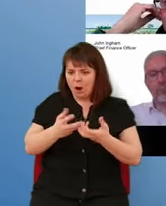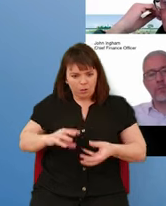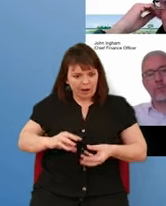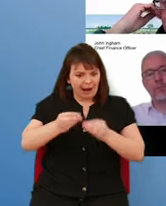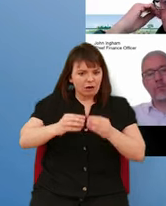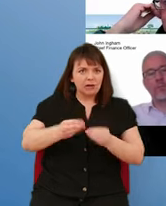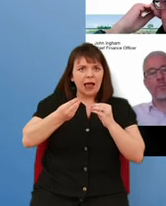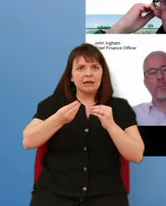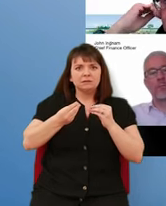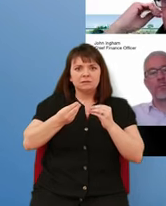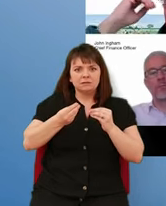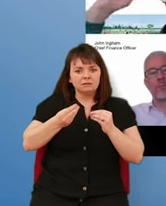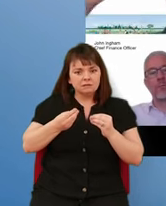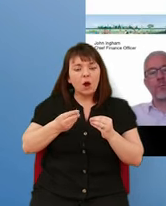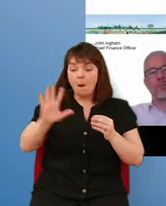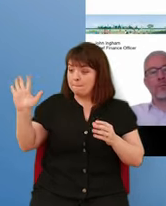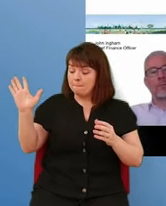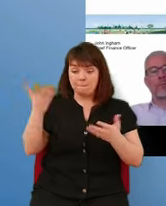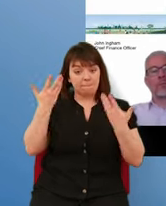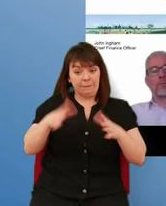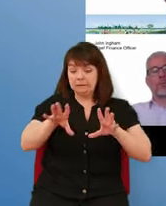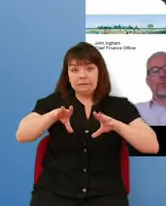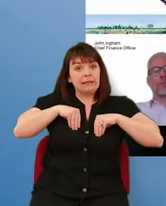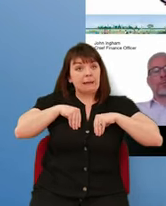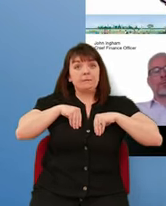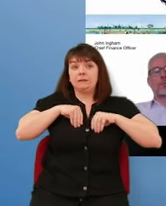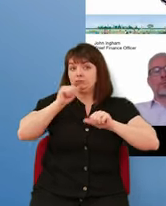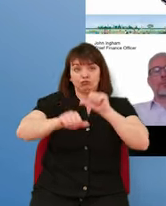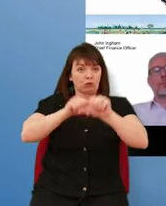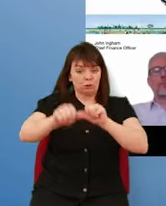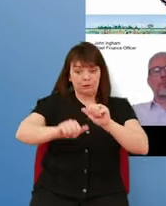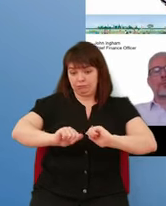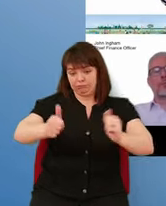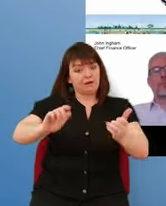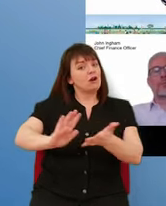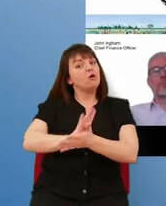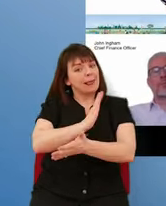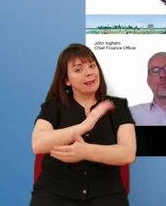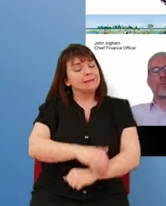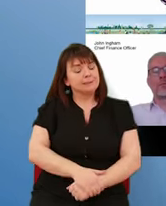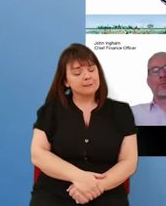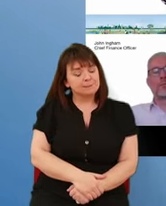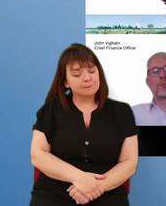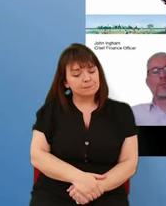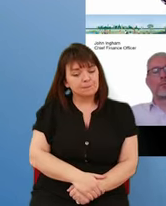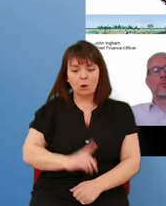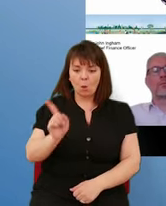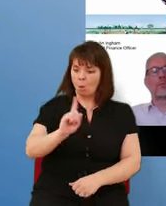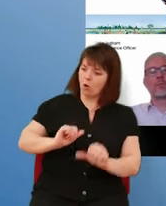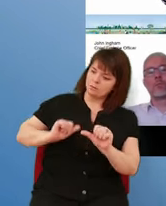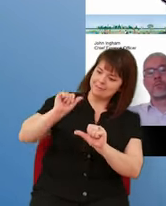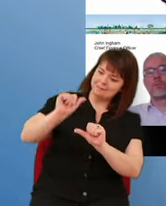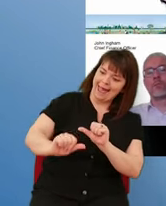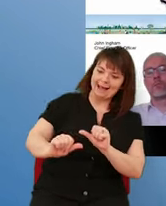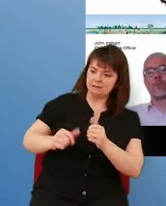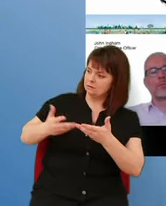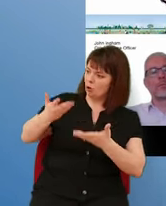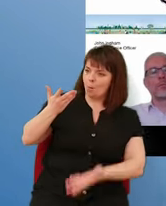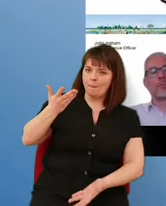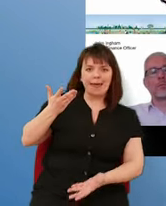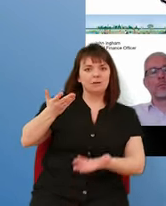next steps and where we are currently, we have a couple of practices that we had agreed an extension to deadline